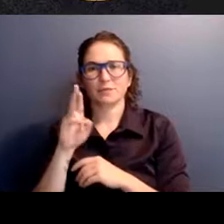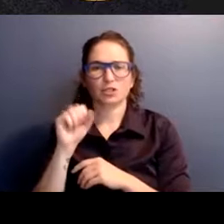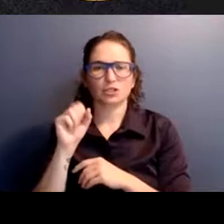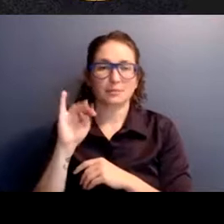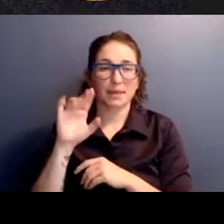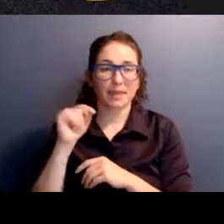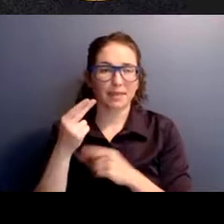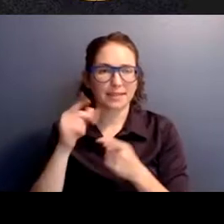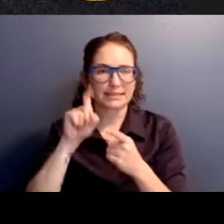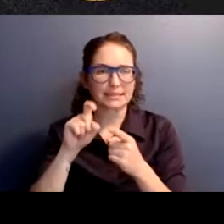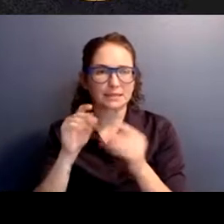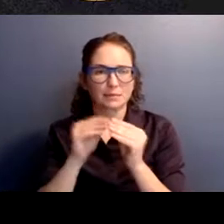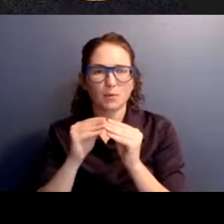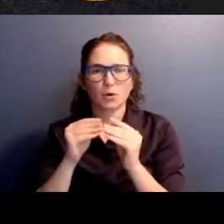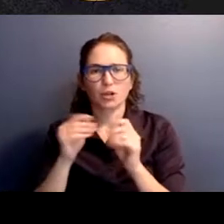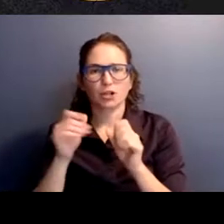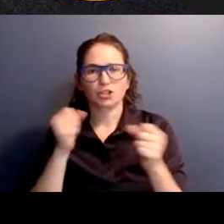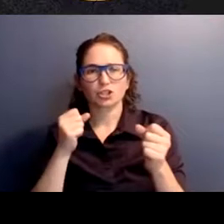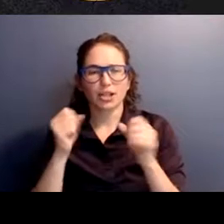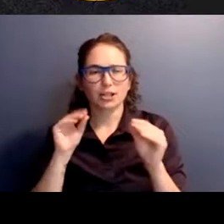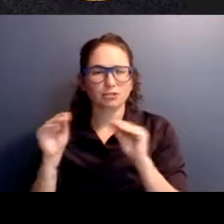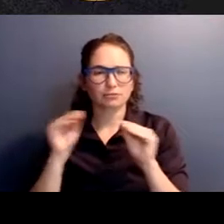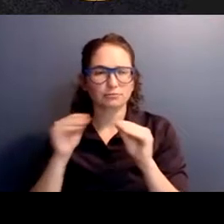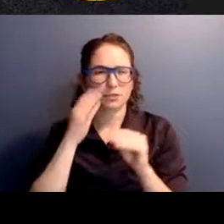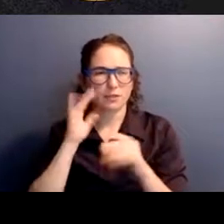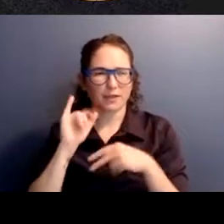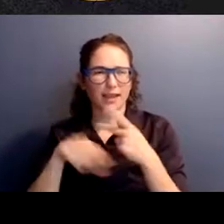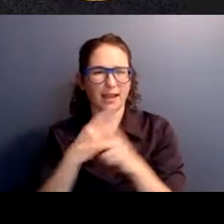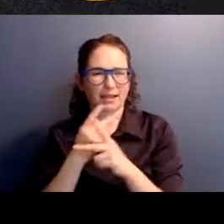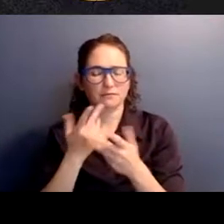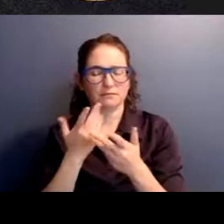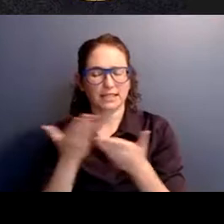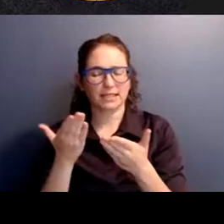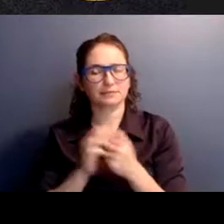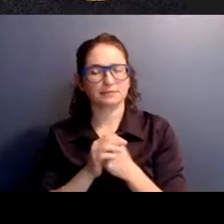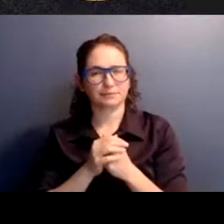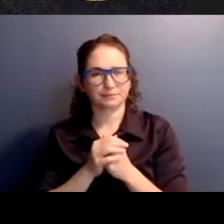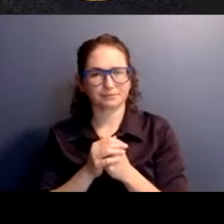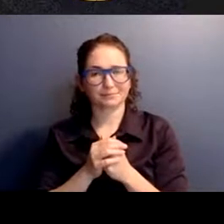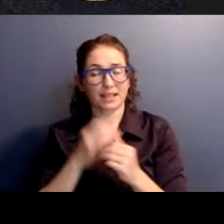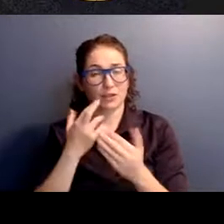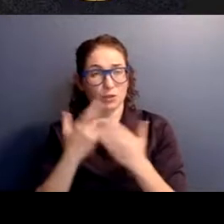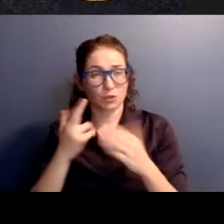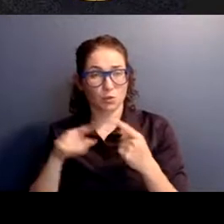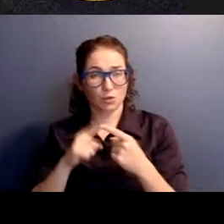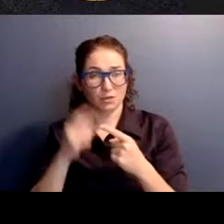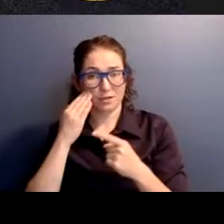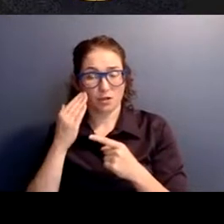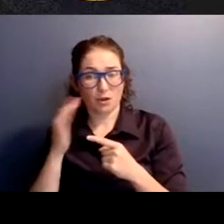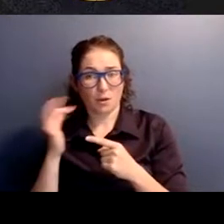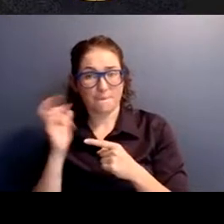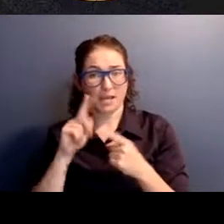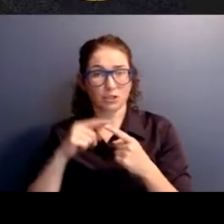needs more shakers or more things of that nature, in the resources, when you go back to Preservation